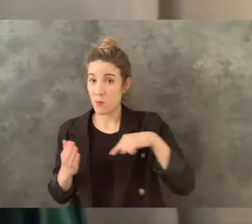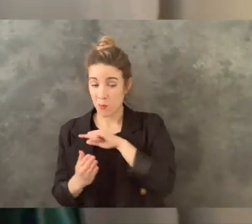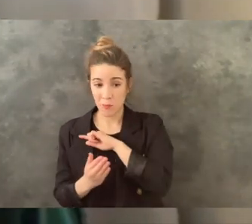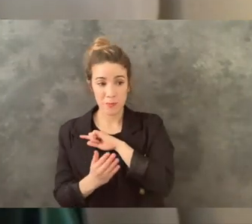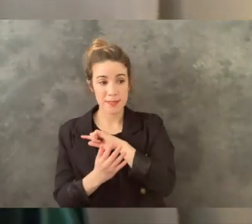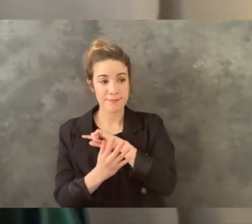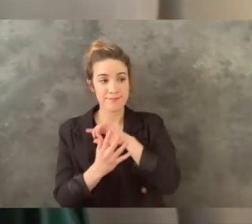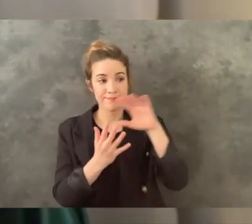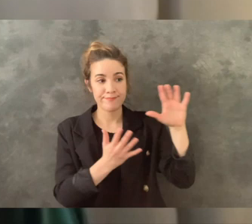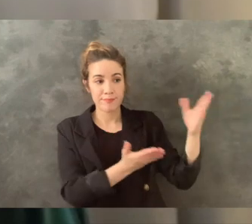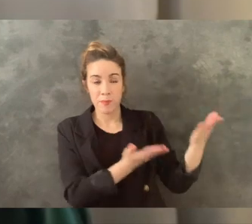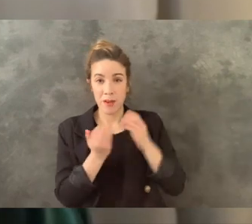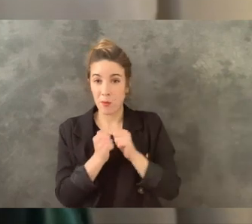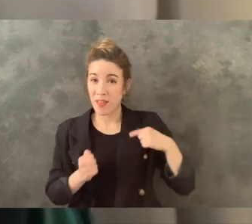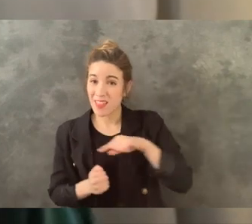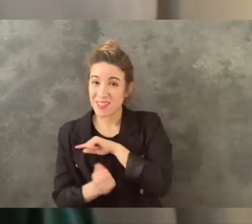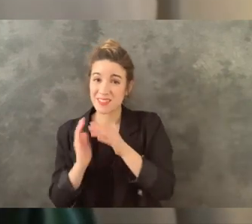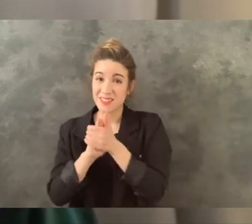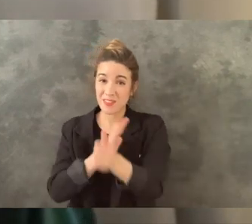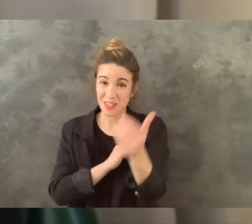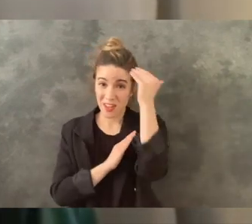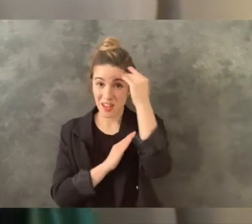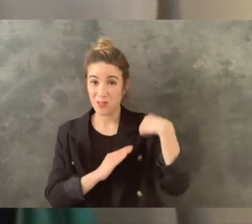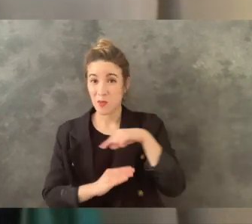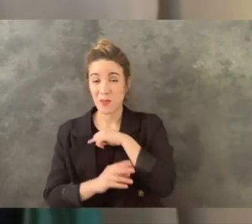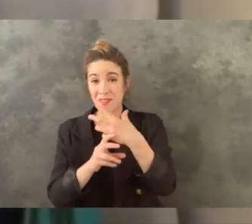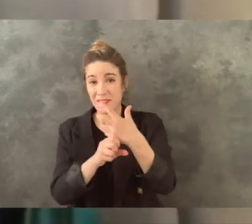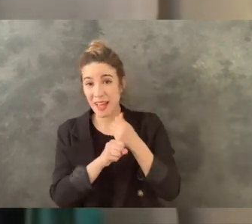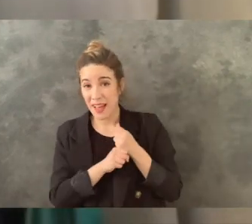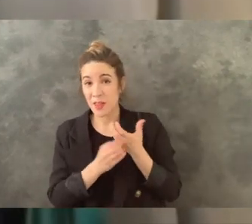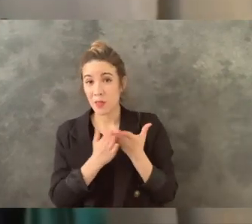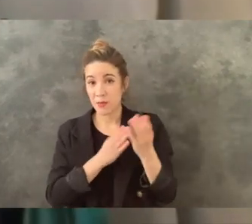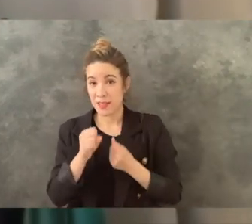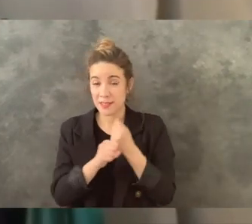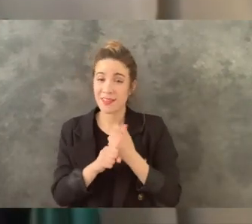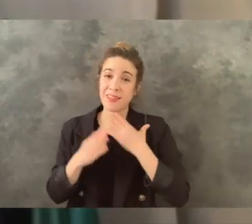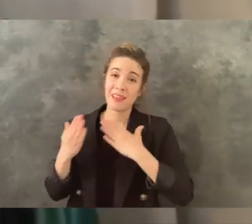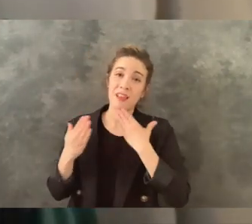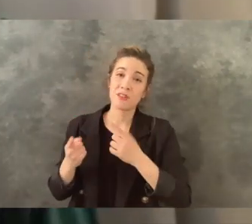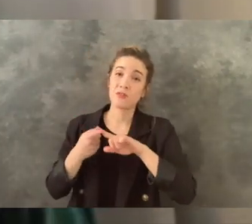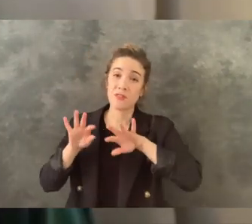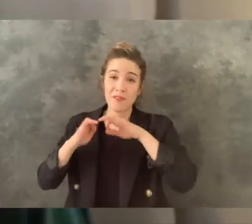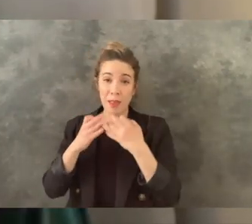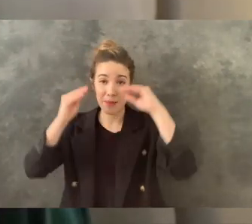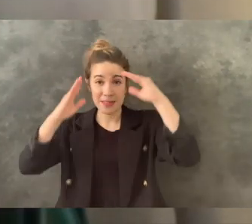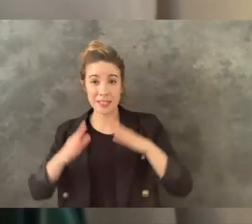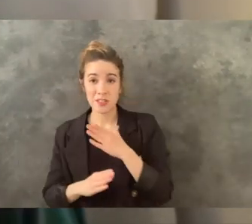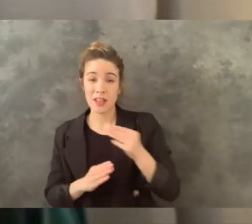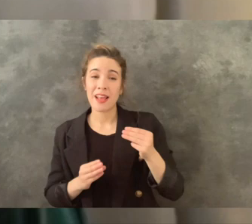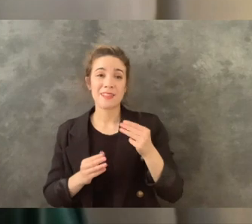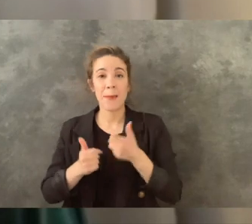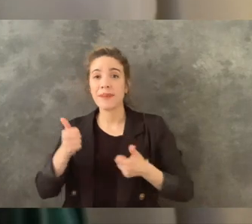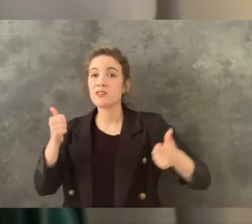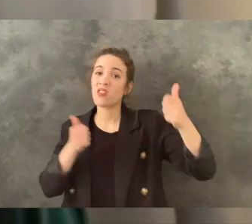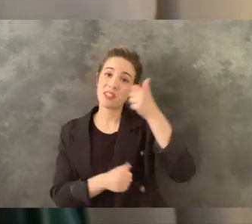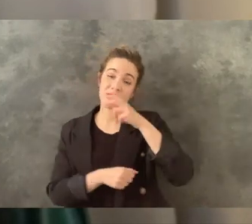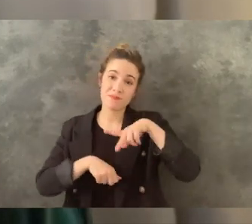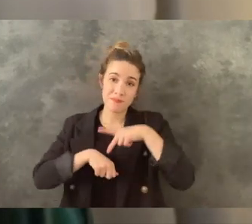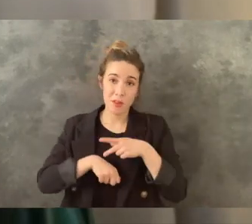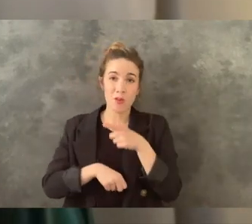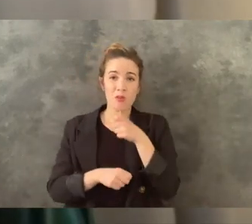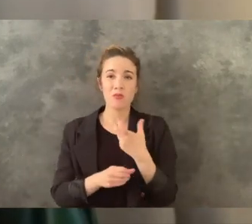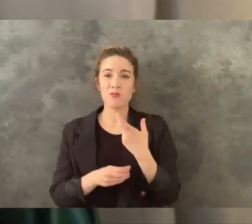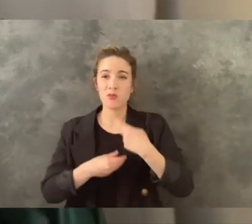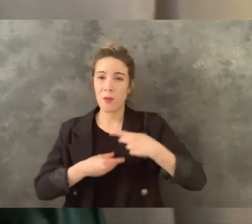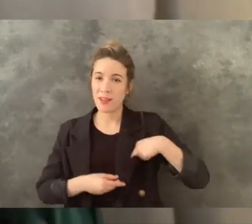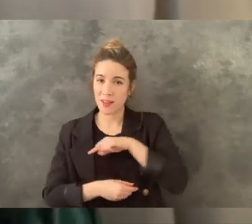the skills and knowledge we've gained over the years. Thank you to the families, teachers, and administration who